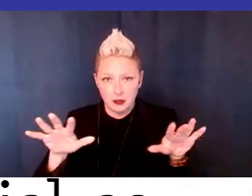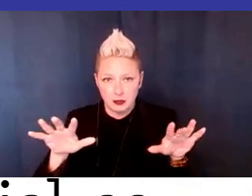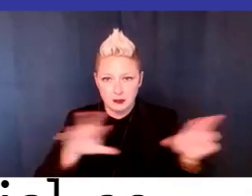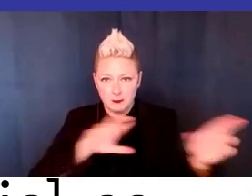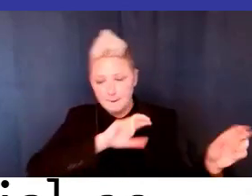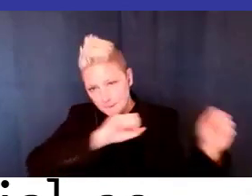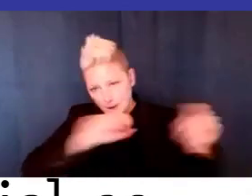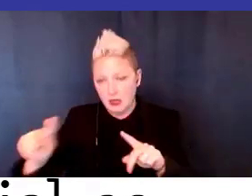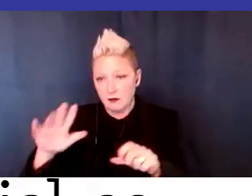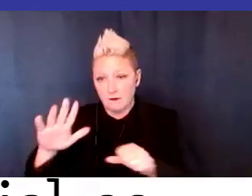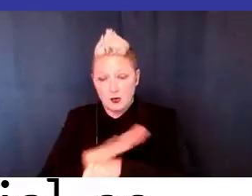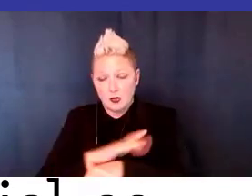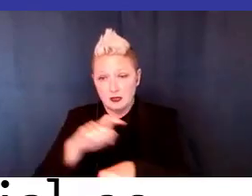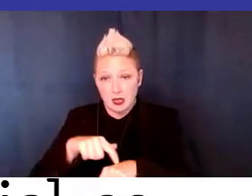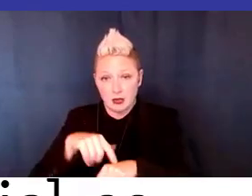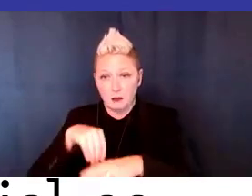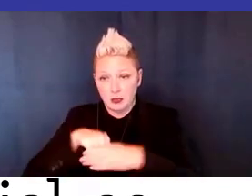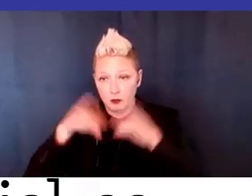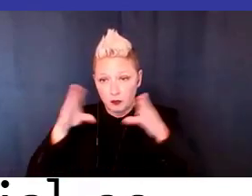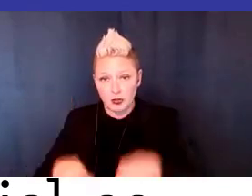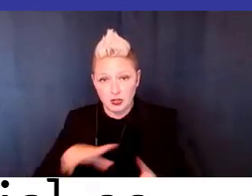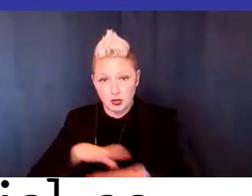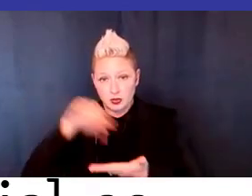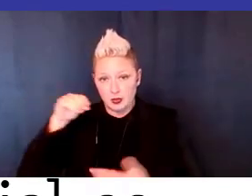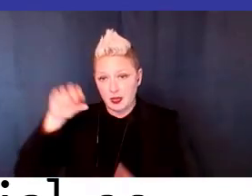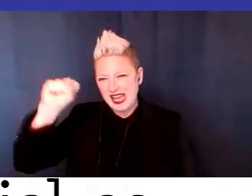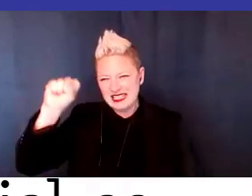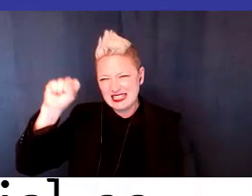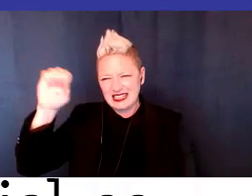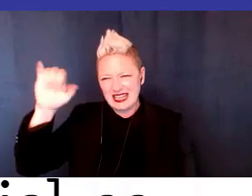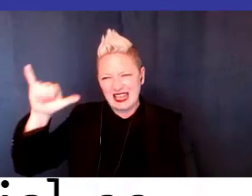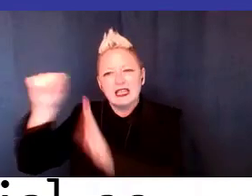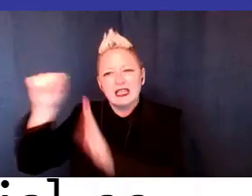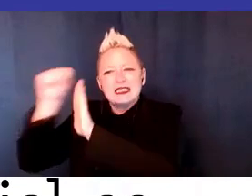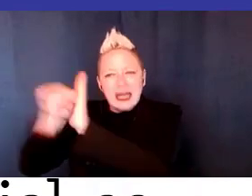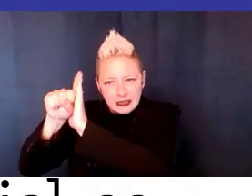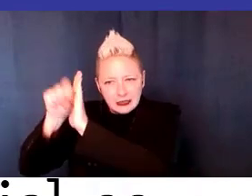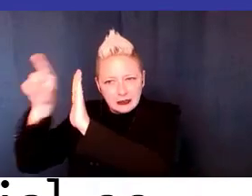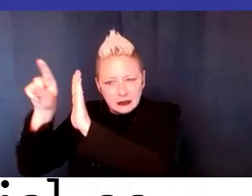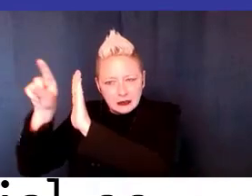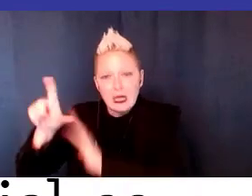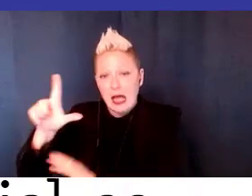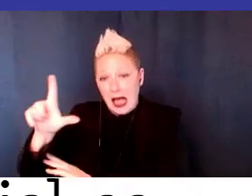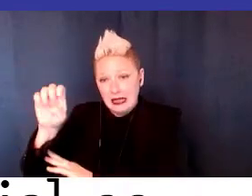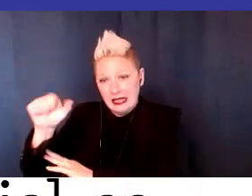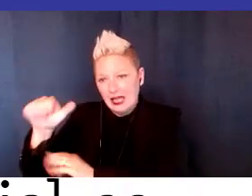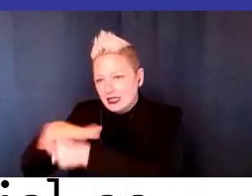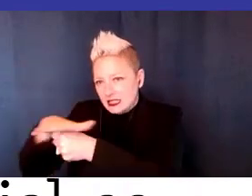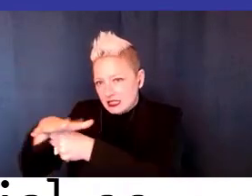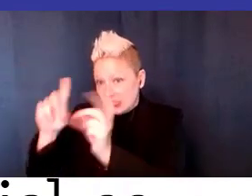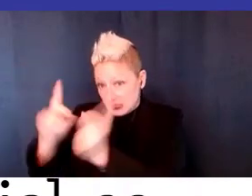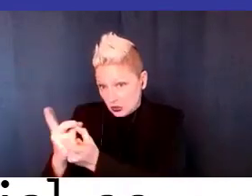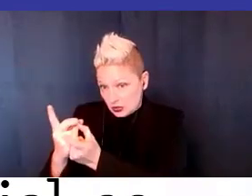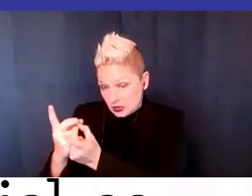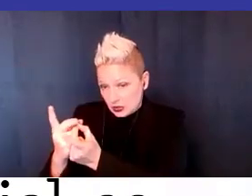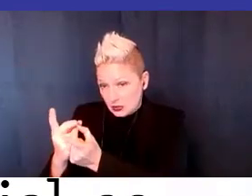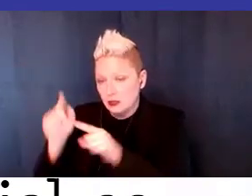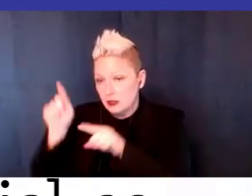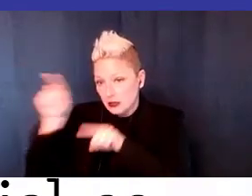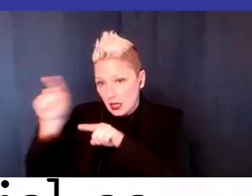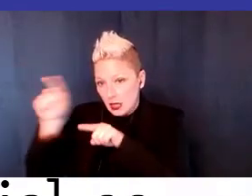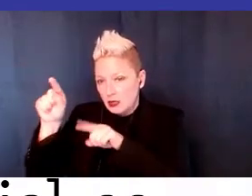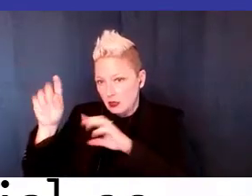in-person learning, SEAs, meaning the state, and LEAs, meaning districts, may need to evaluate whether their